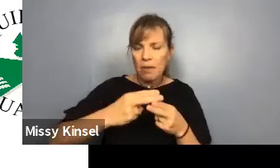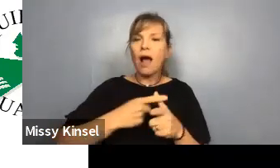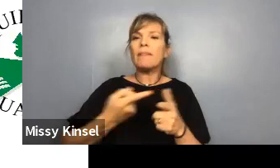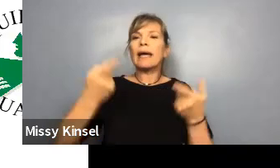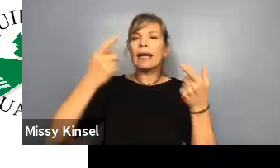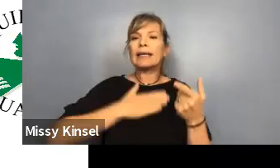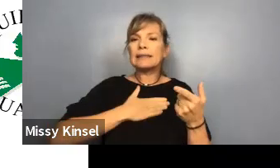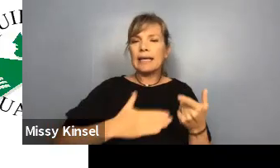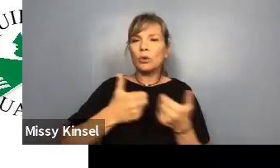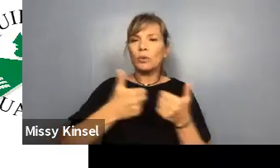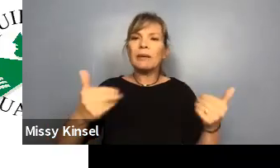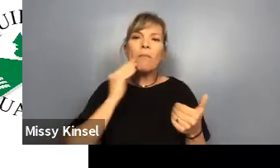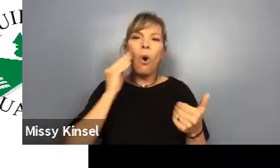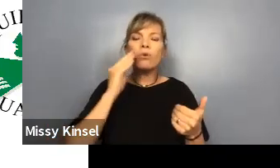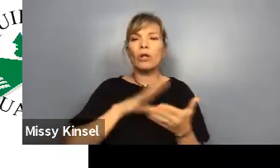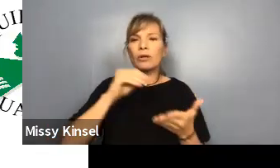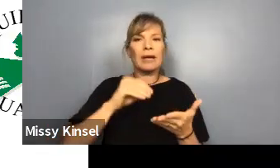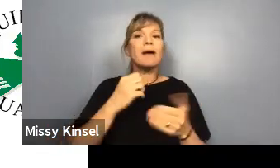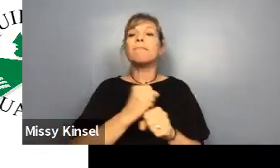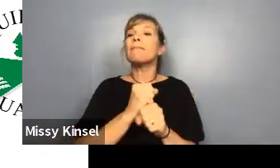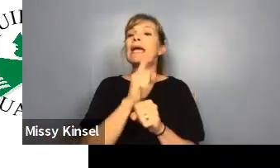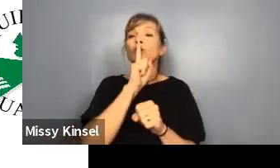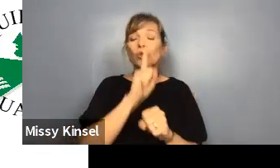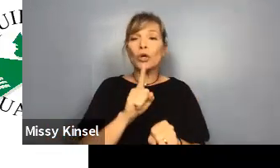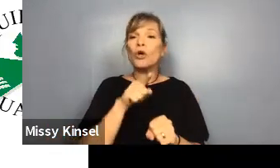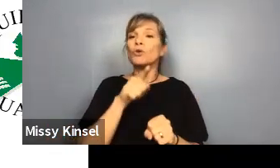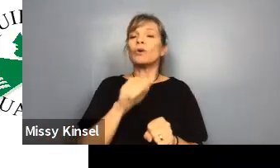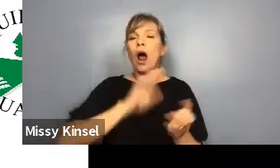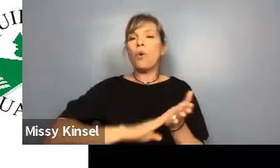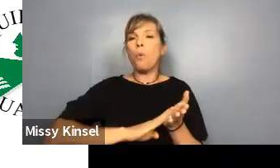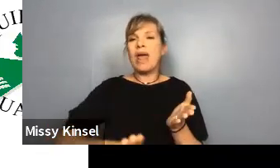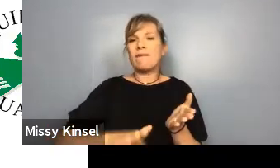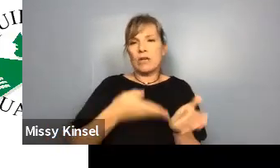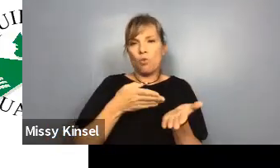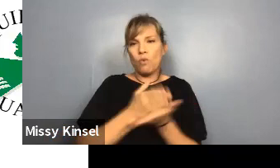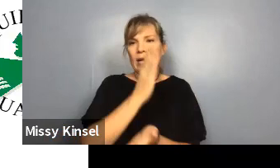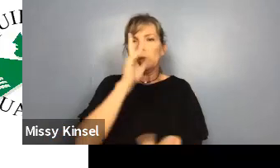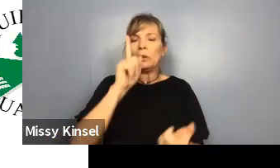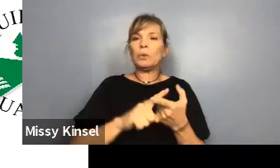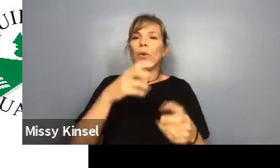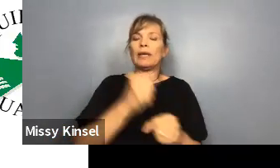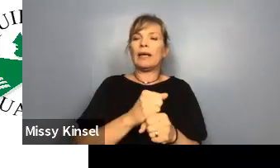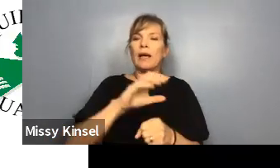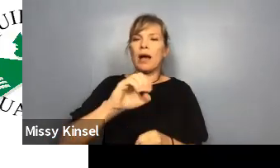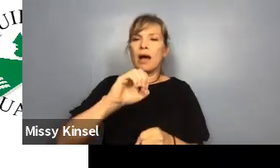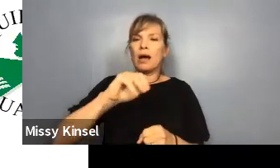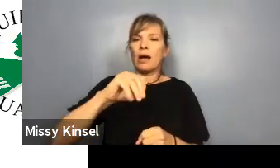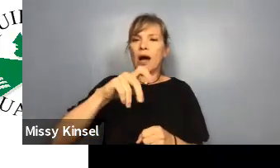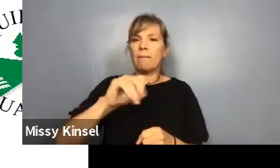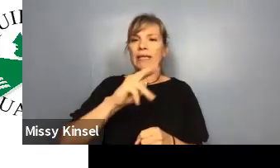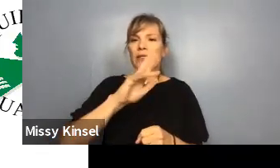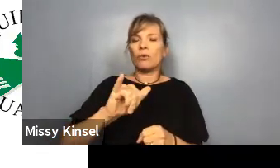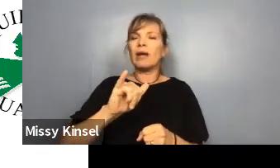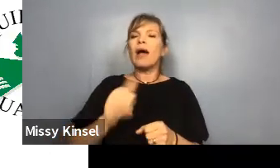remote learning. We just want to make sure that you're not waiving your right to seek compensatory education in the